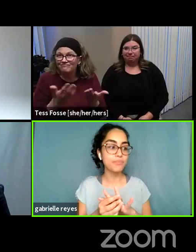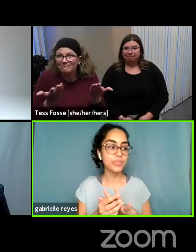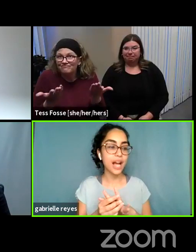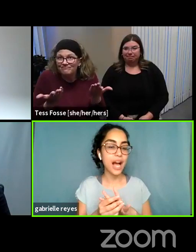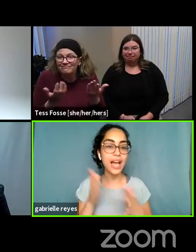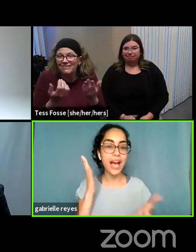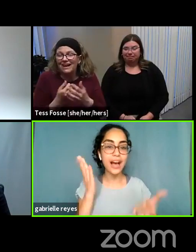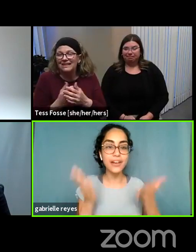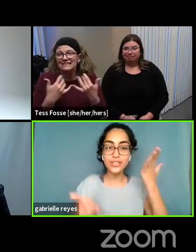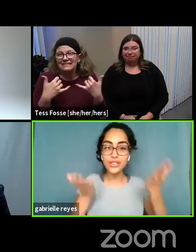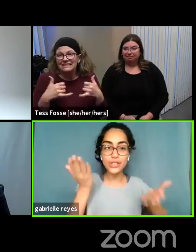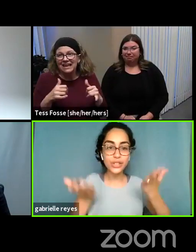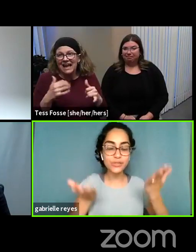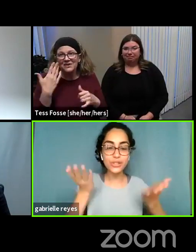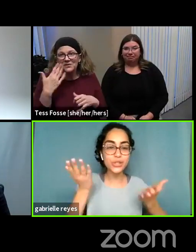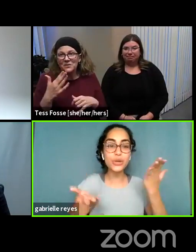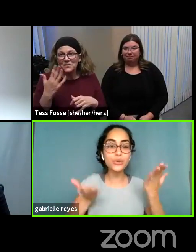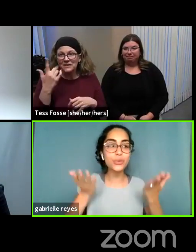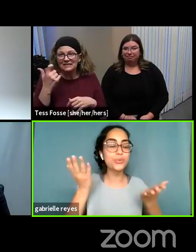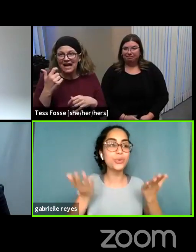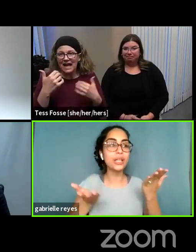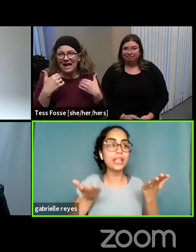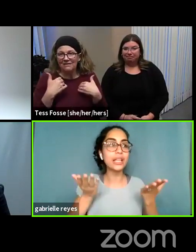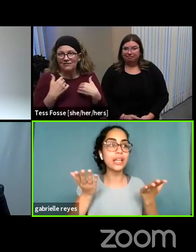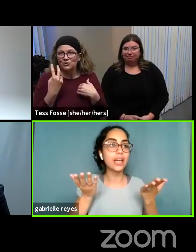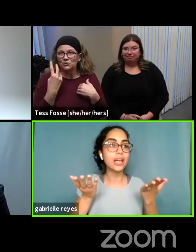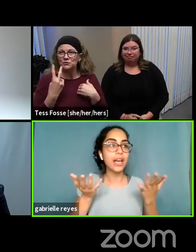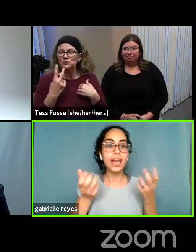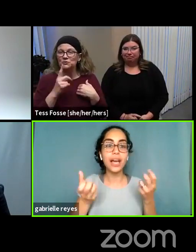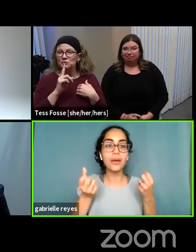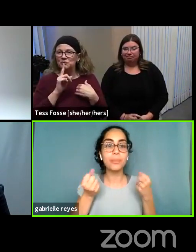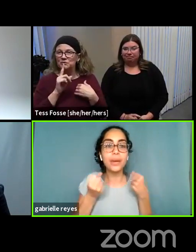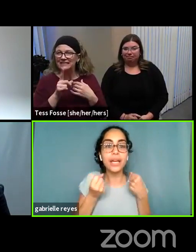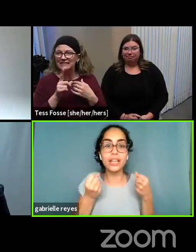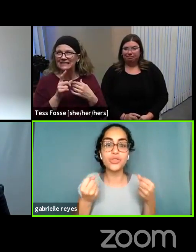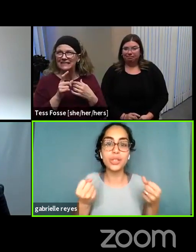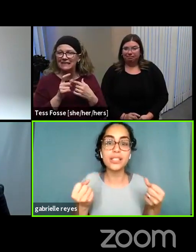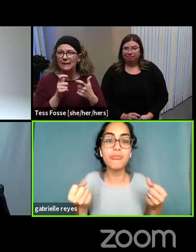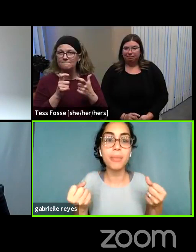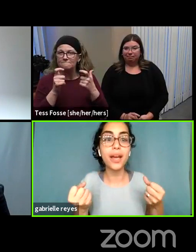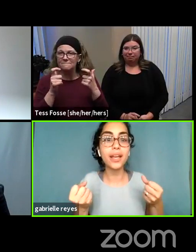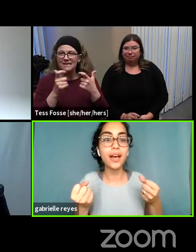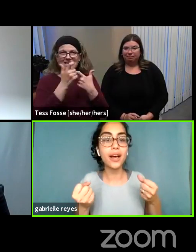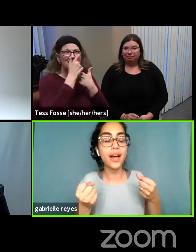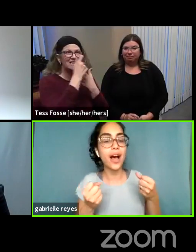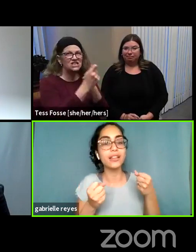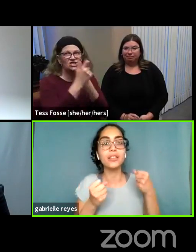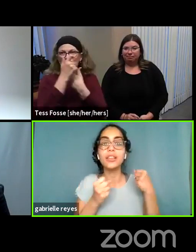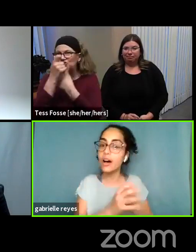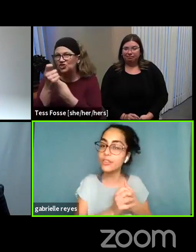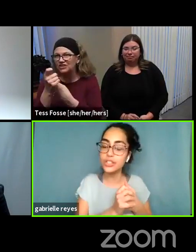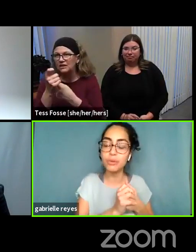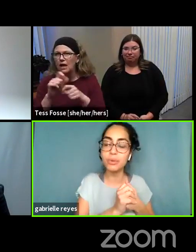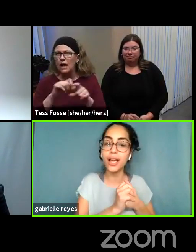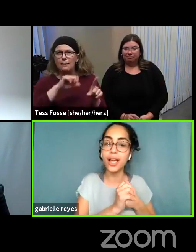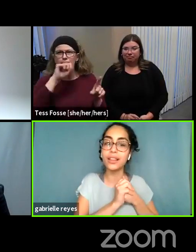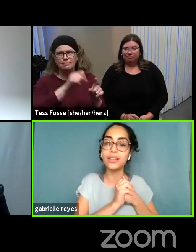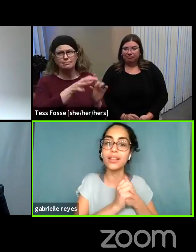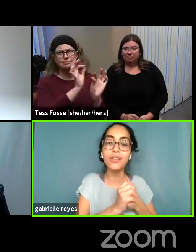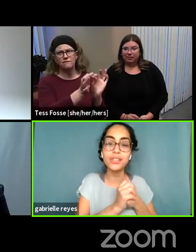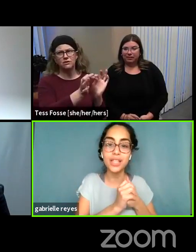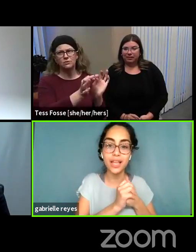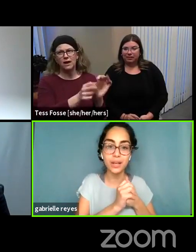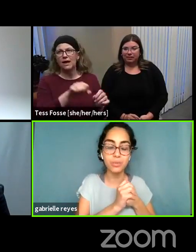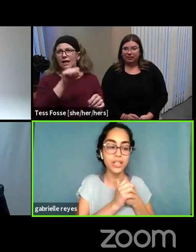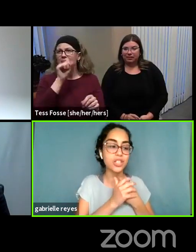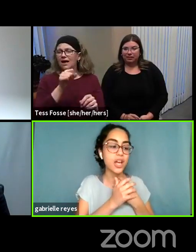I have 2 really big interests of mine. I love interpreting and I